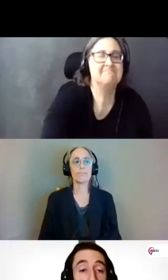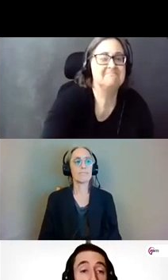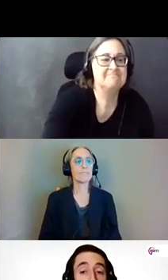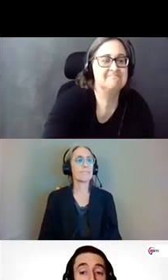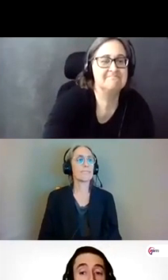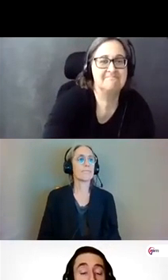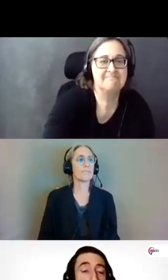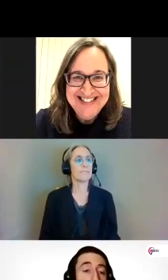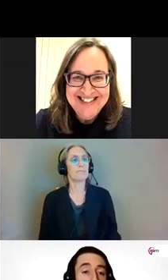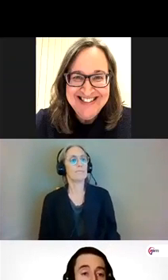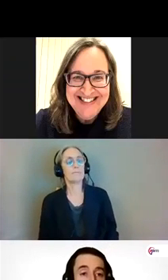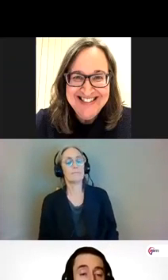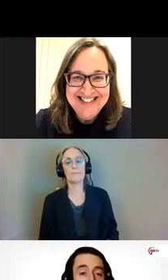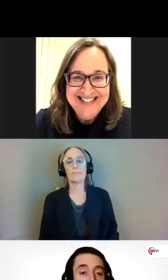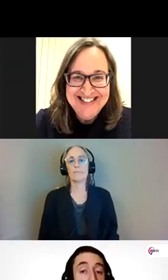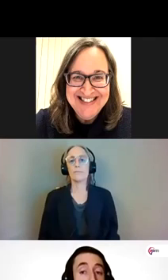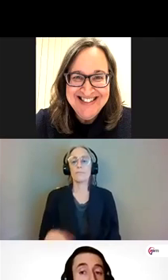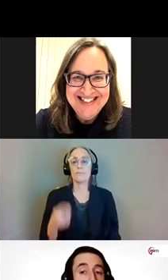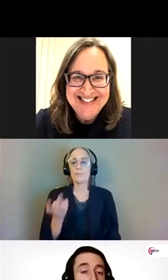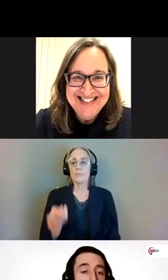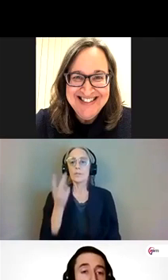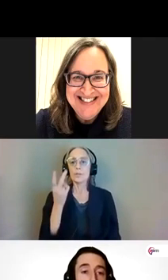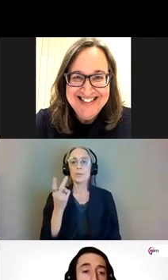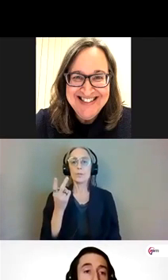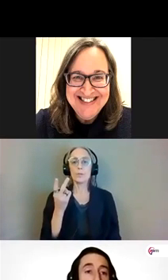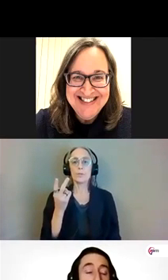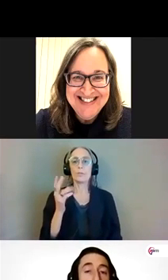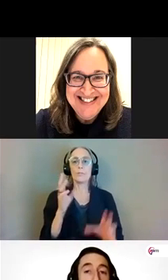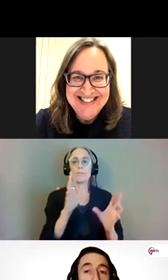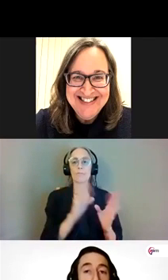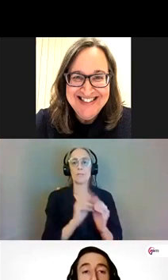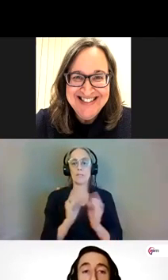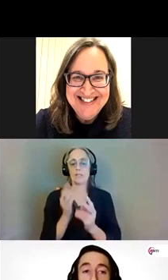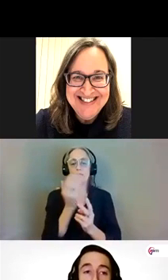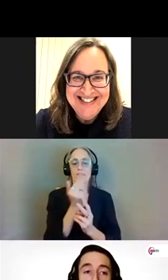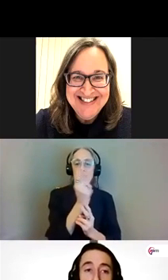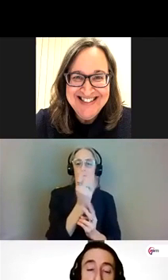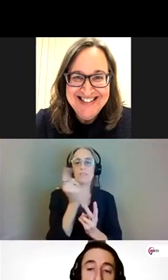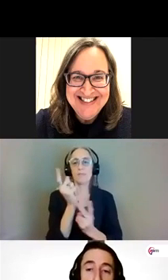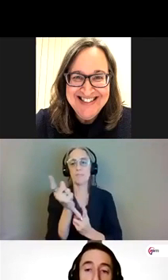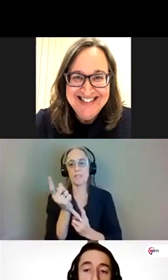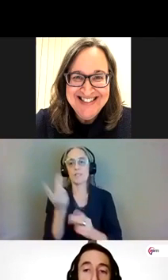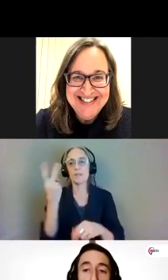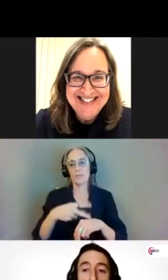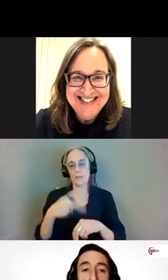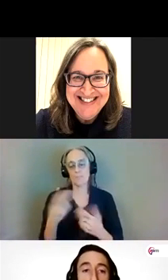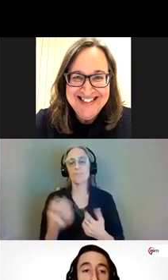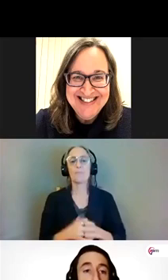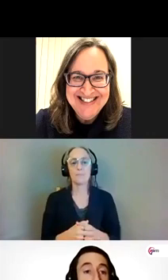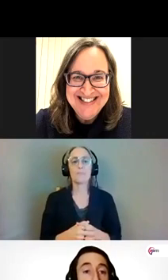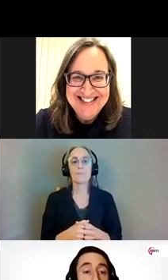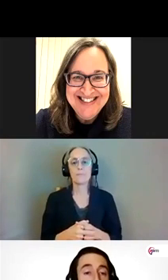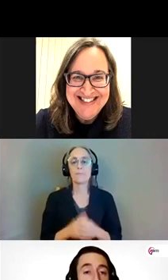work is we're going to have two separate set um sessions for the breakout rooms each of them will be 15 minutes um where